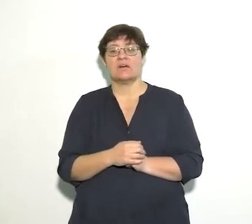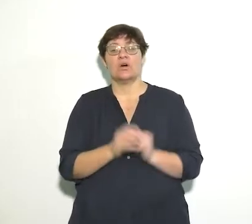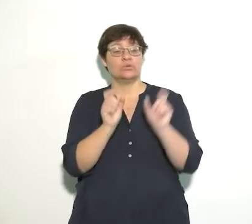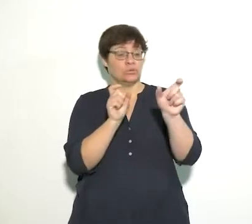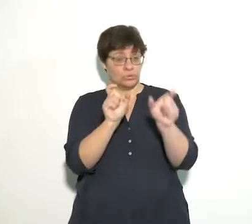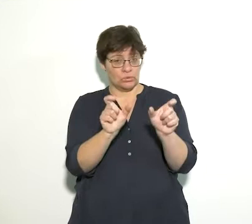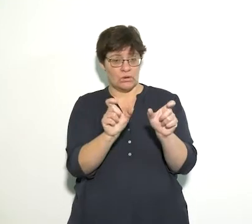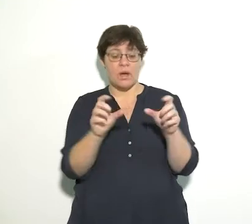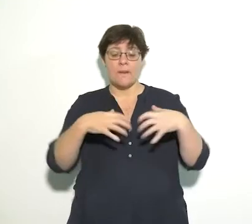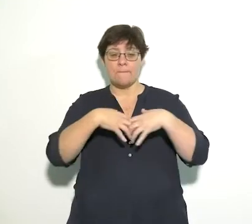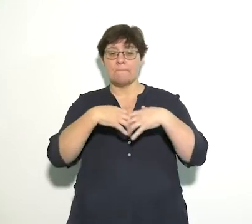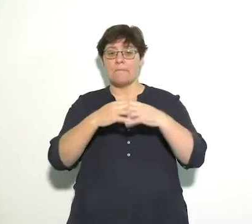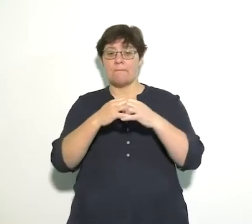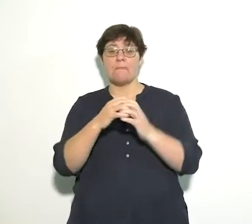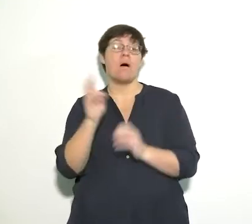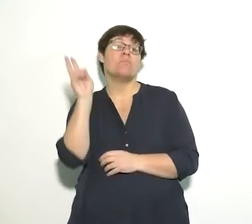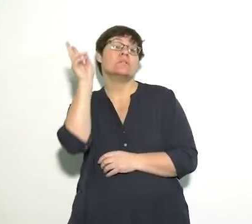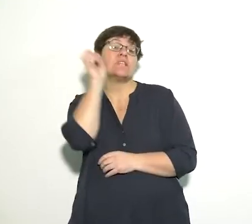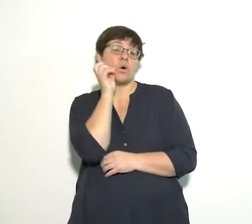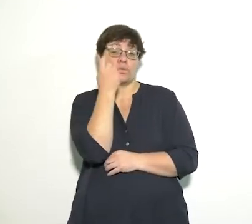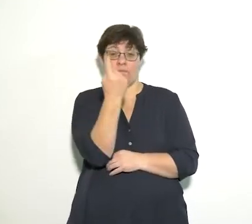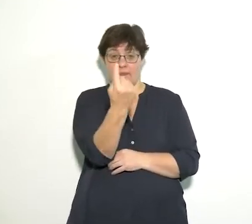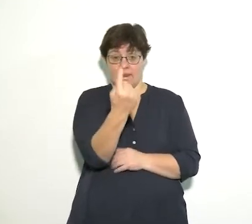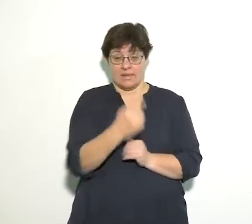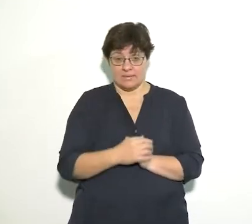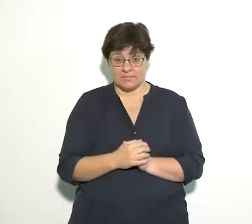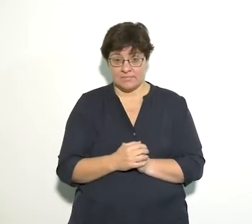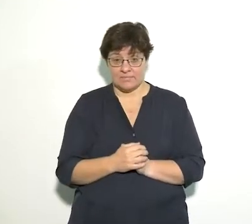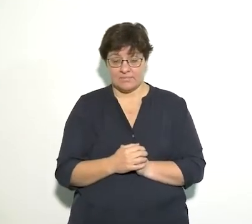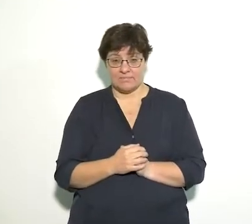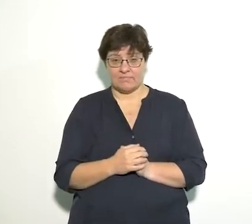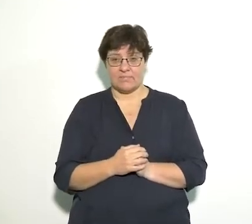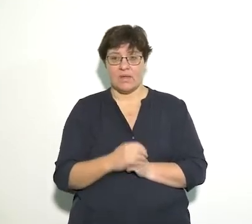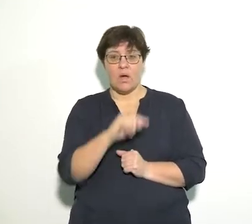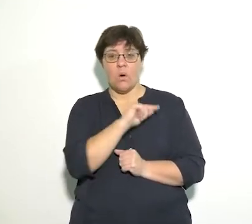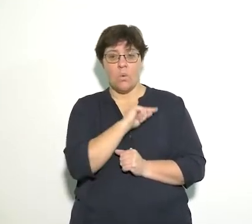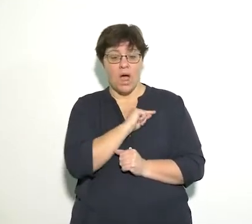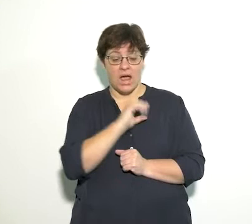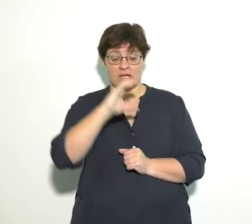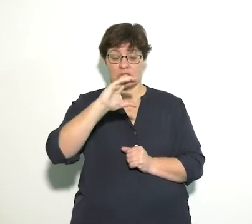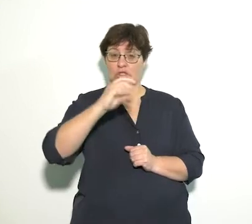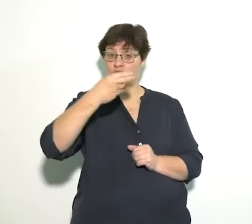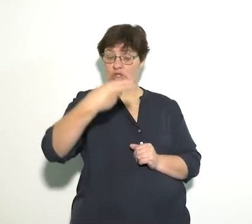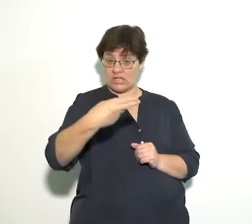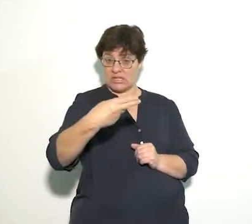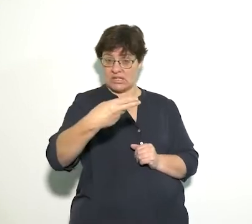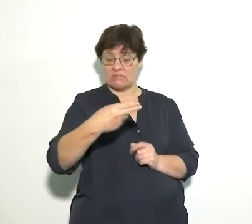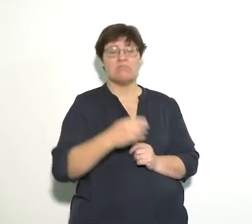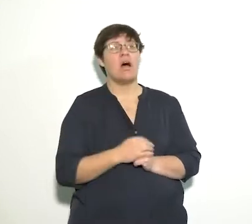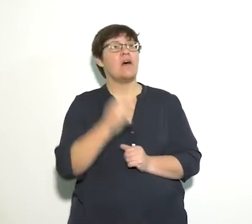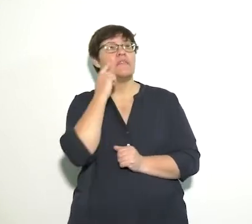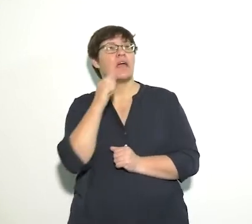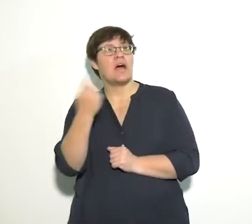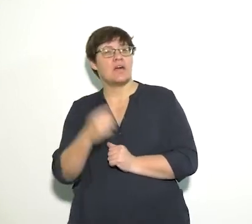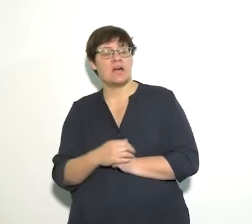letters that make one sound. All right, then because we're doing the ch digraph, let's think of